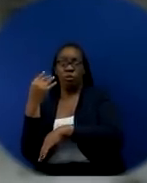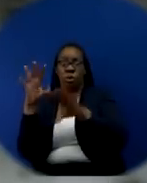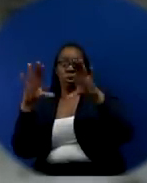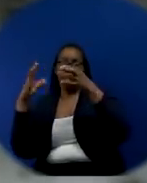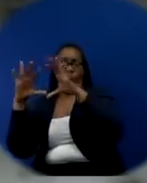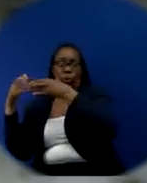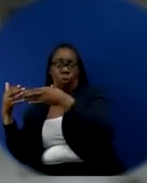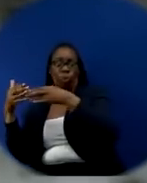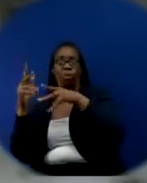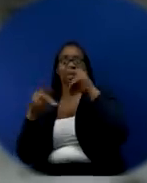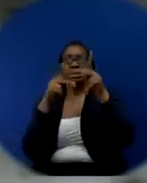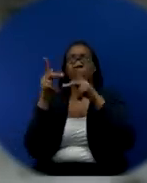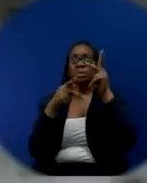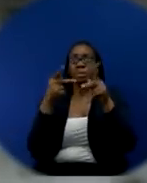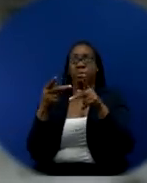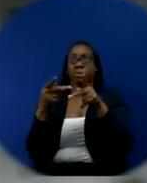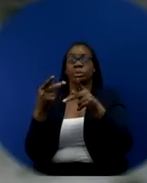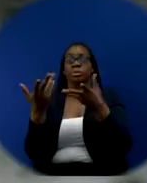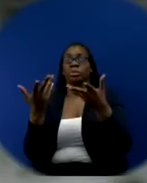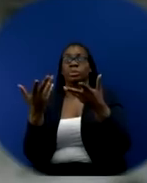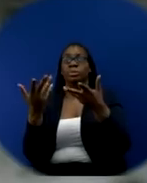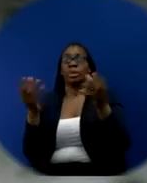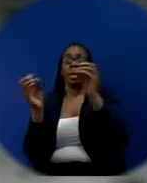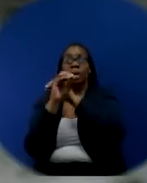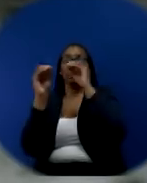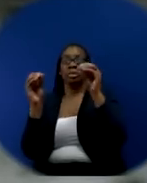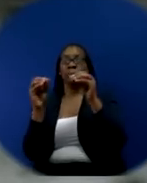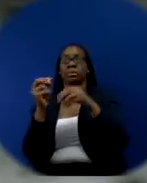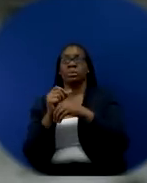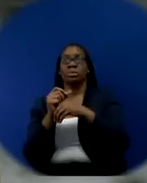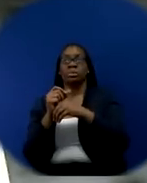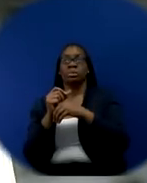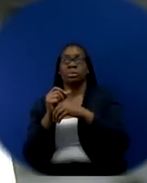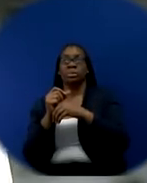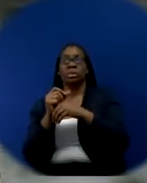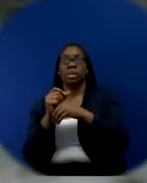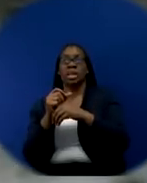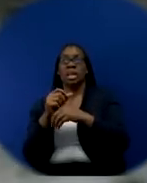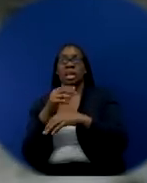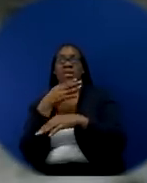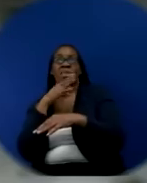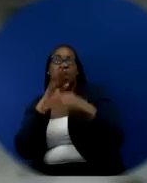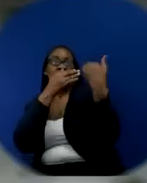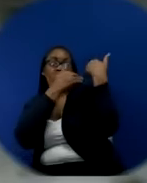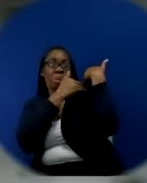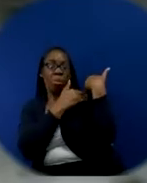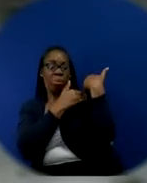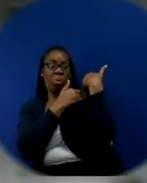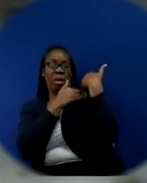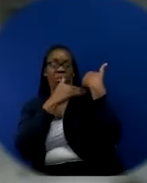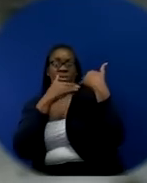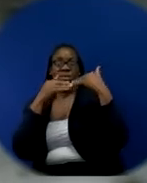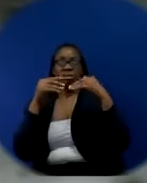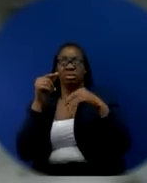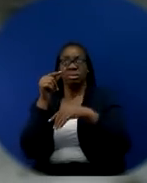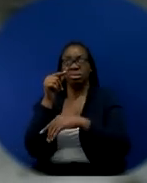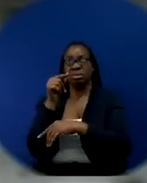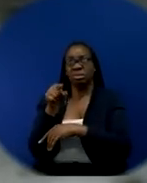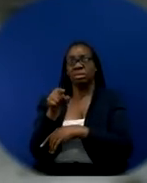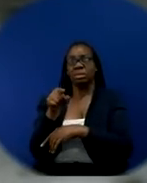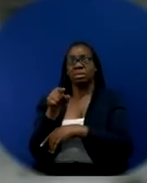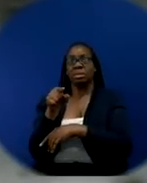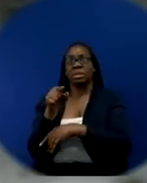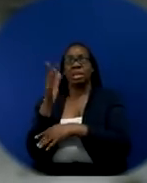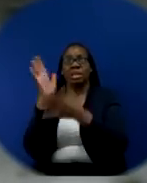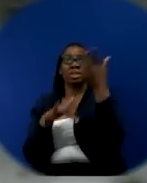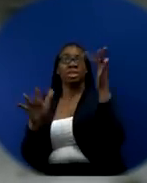matter of fact, they were the overlooked, the oppressed. They were the outcasts. And